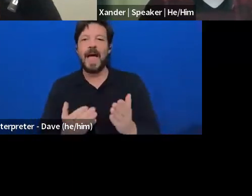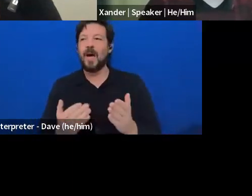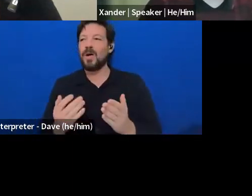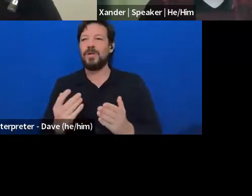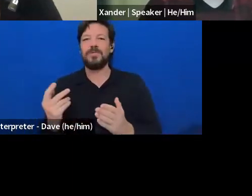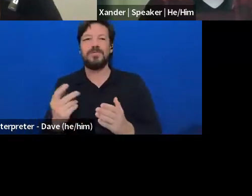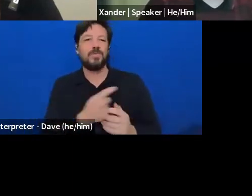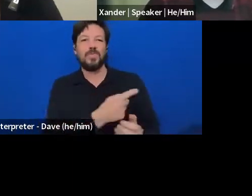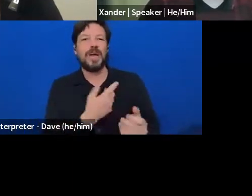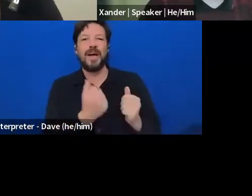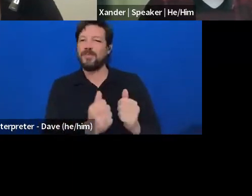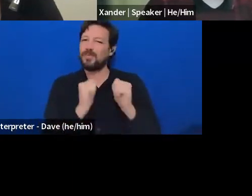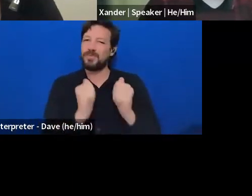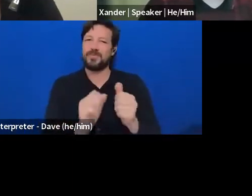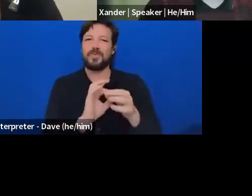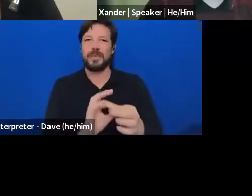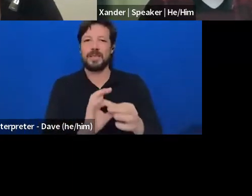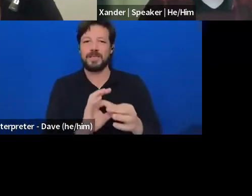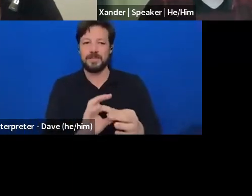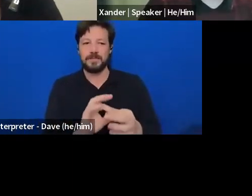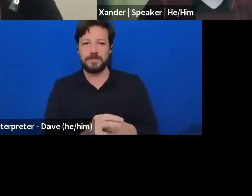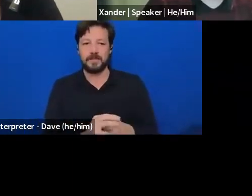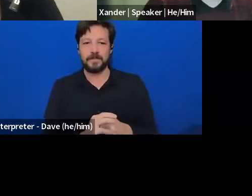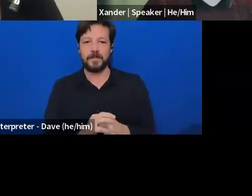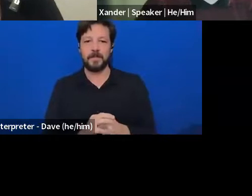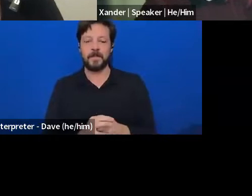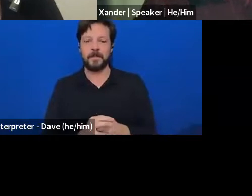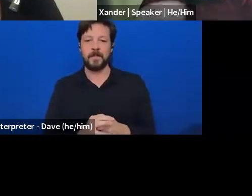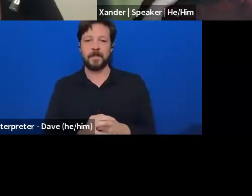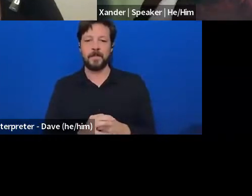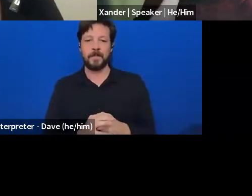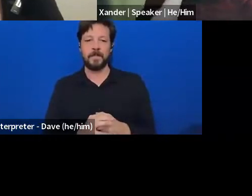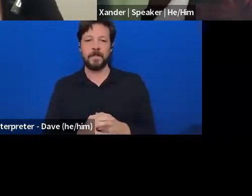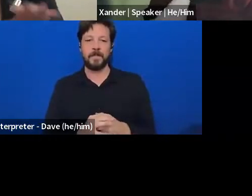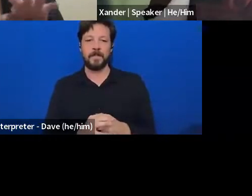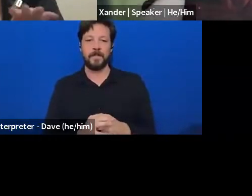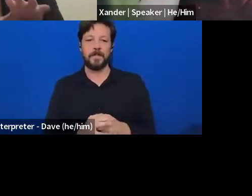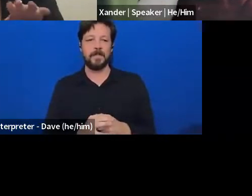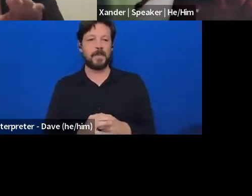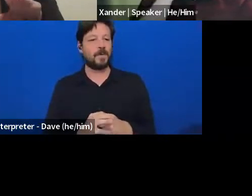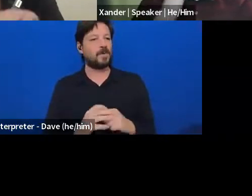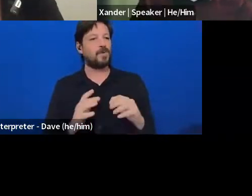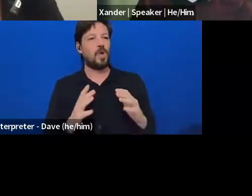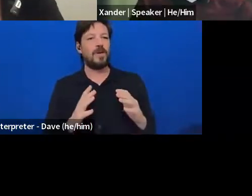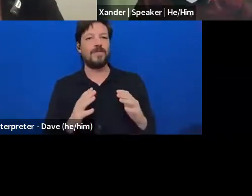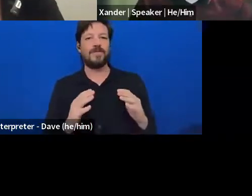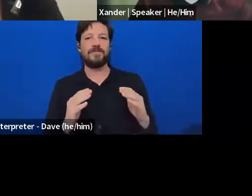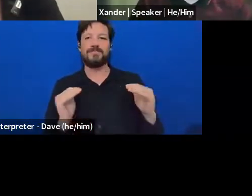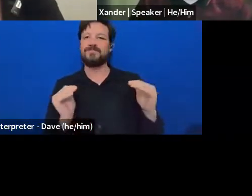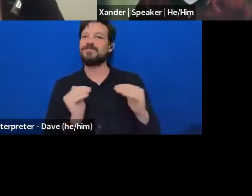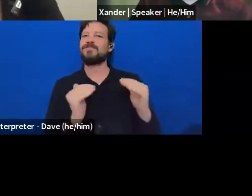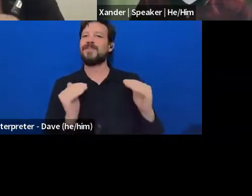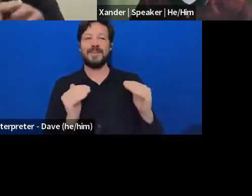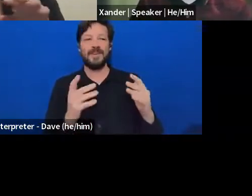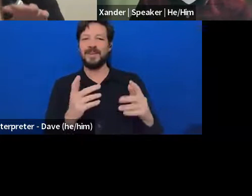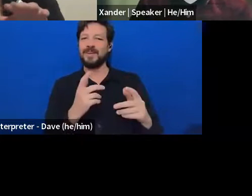is now ones where we're in a way in equal path, I guess, because we're now adults